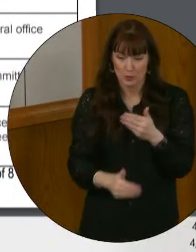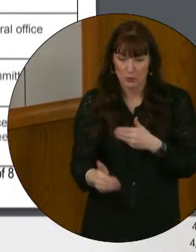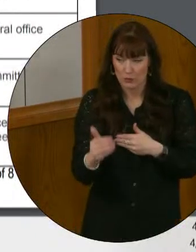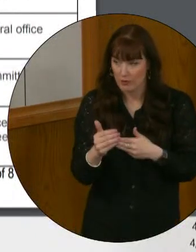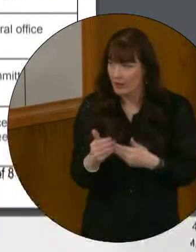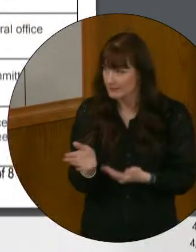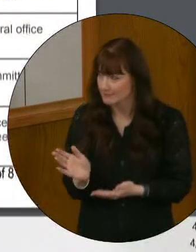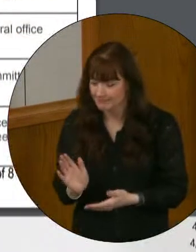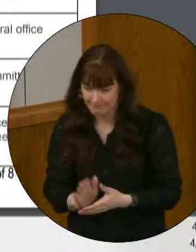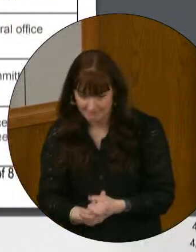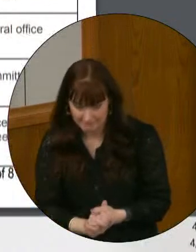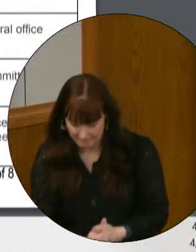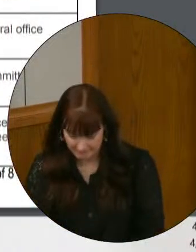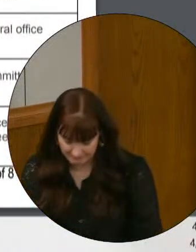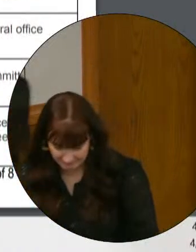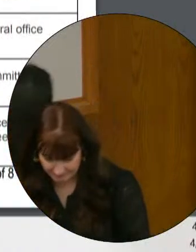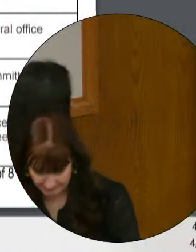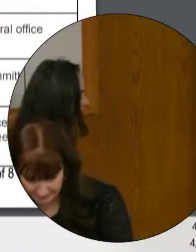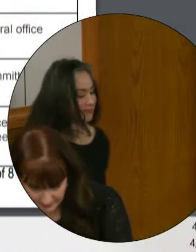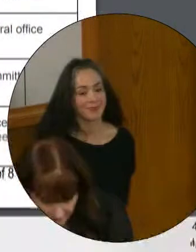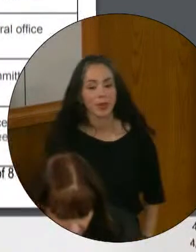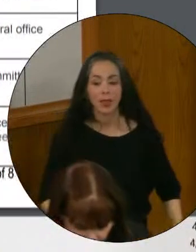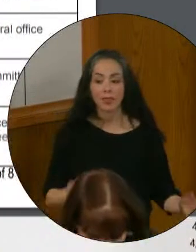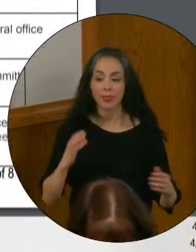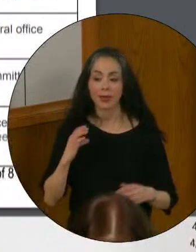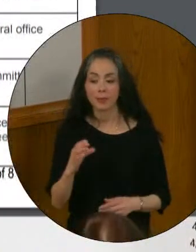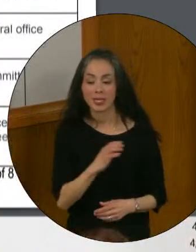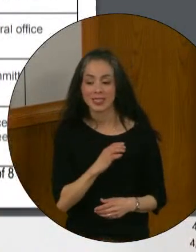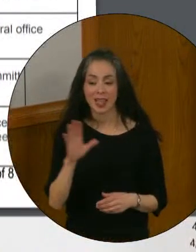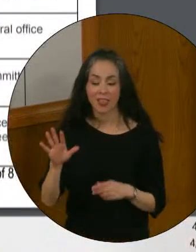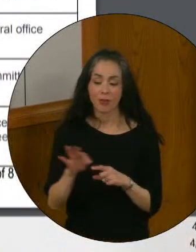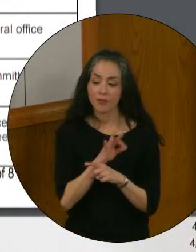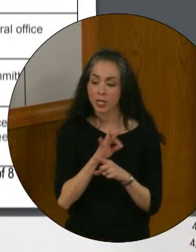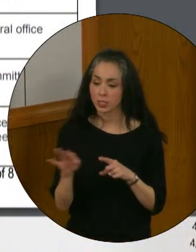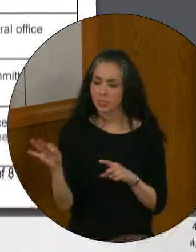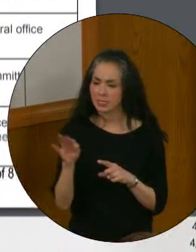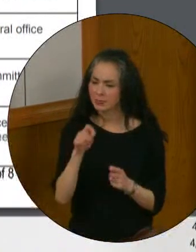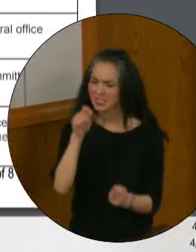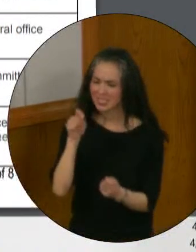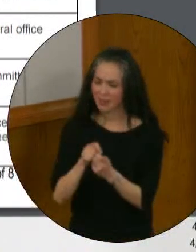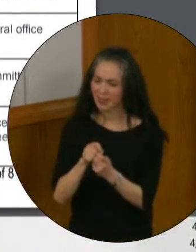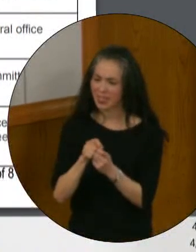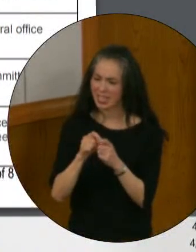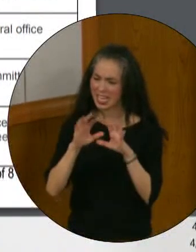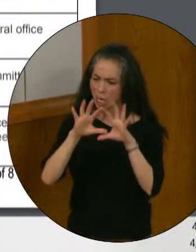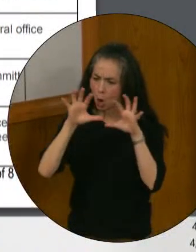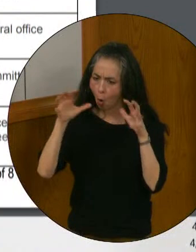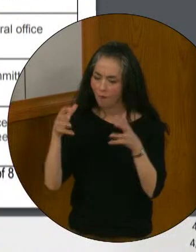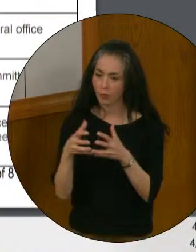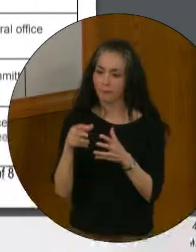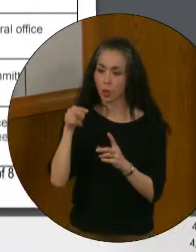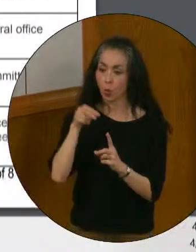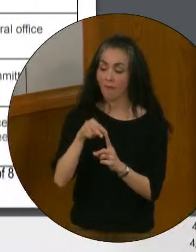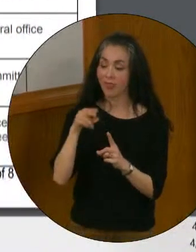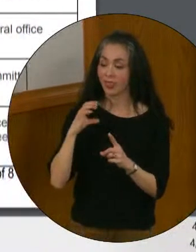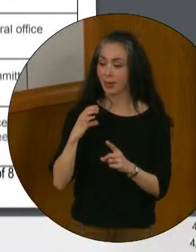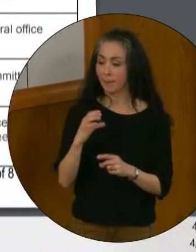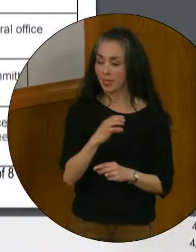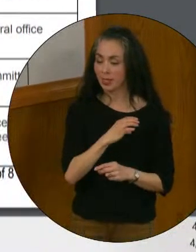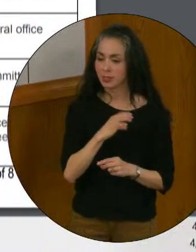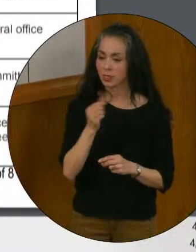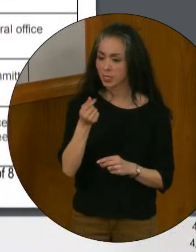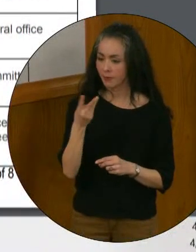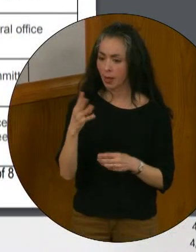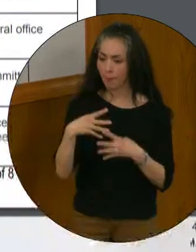next slide, the committees and their functions. Specifically, this is an overview of the committees. I'll pick a couple here, and